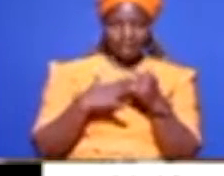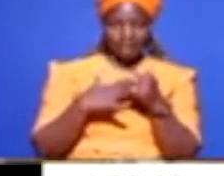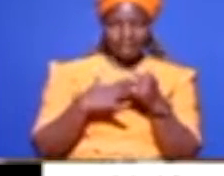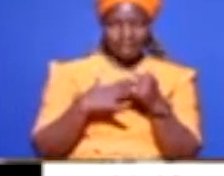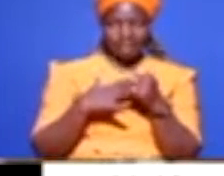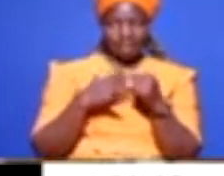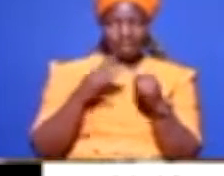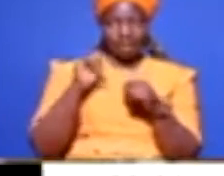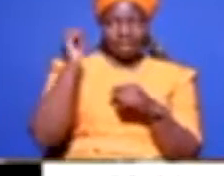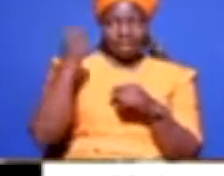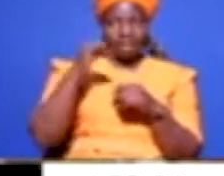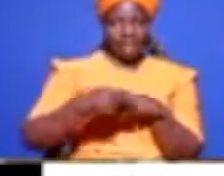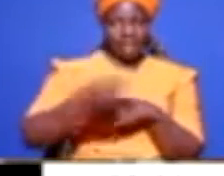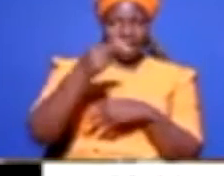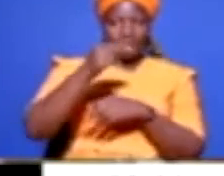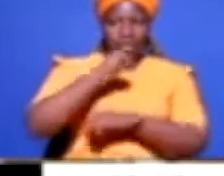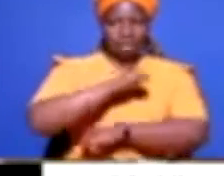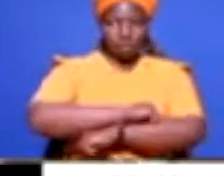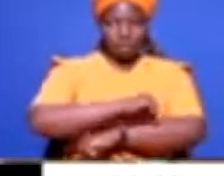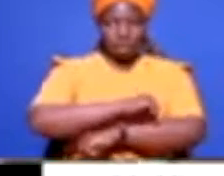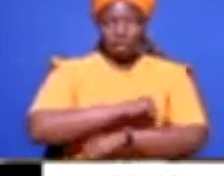87.079, Kenya High School.